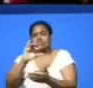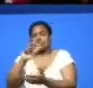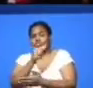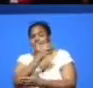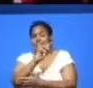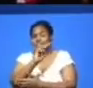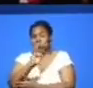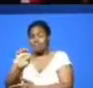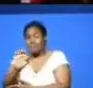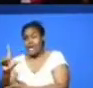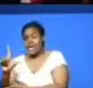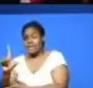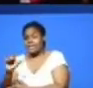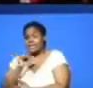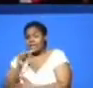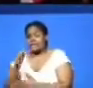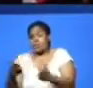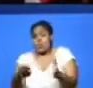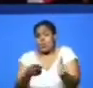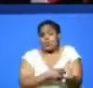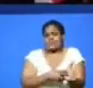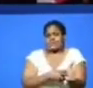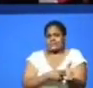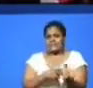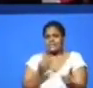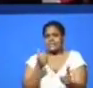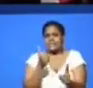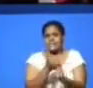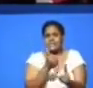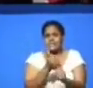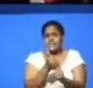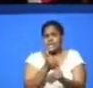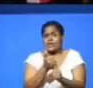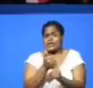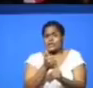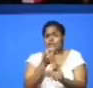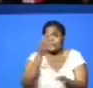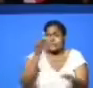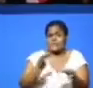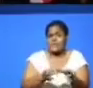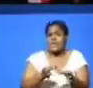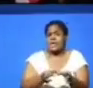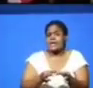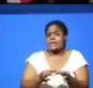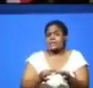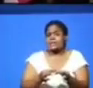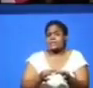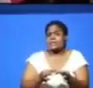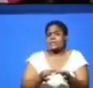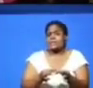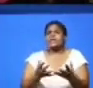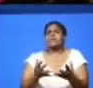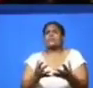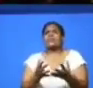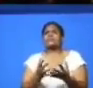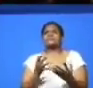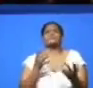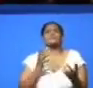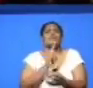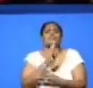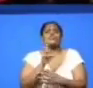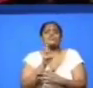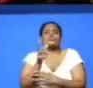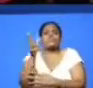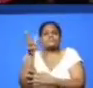only was he sealing his own fate, he was trying through devilish ideology to stamp out